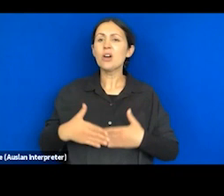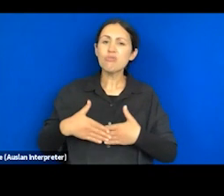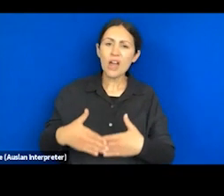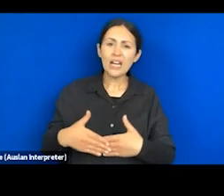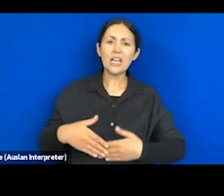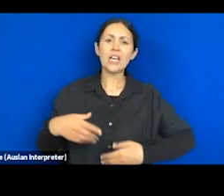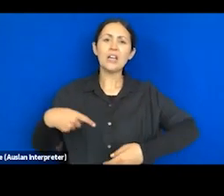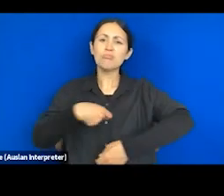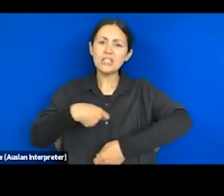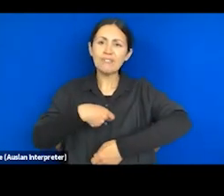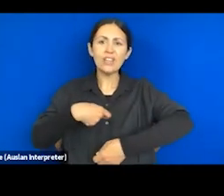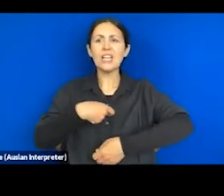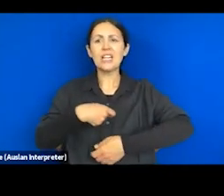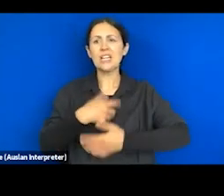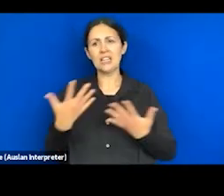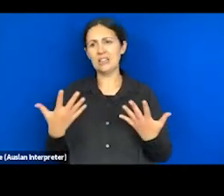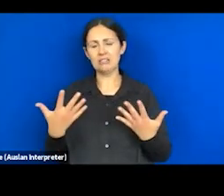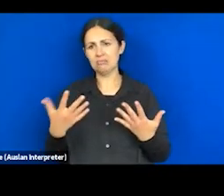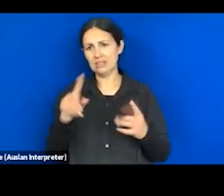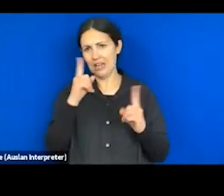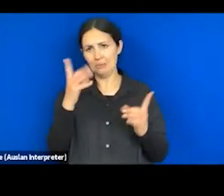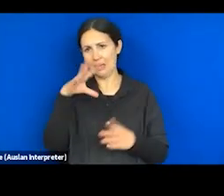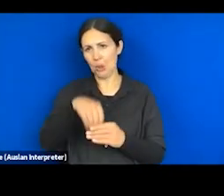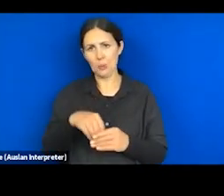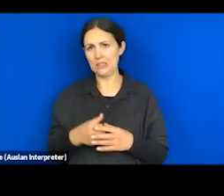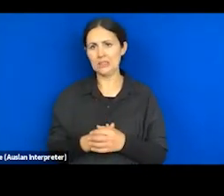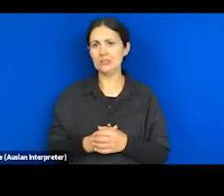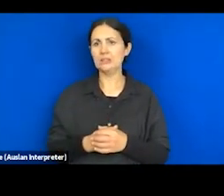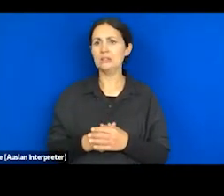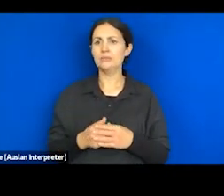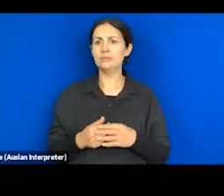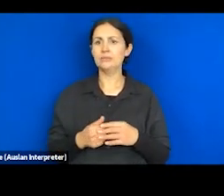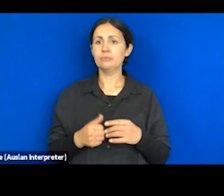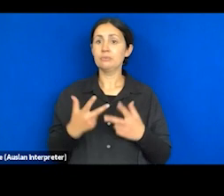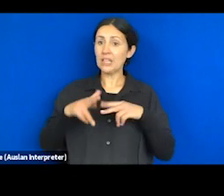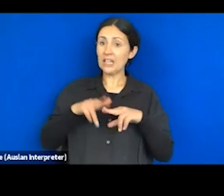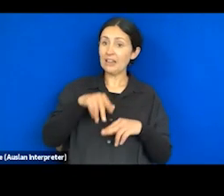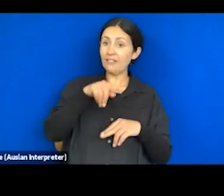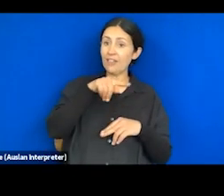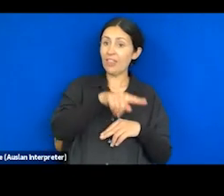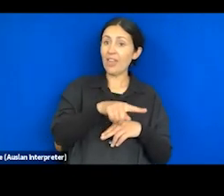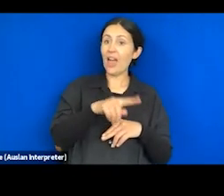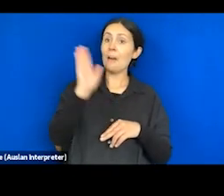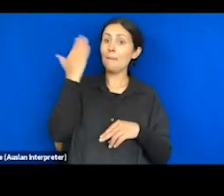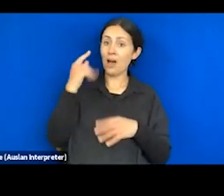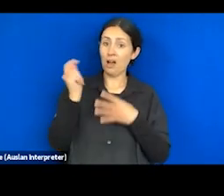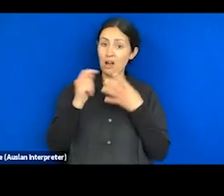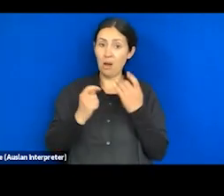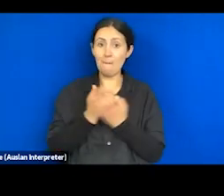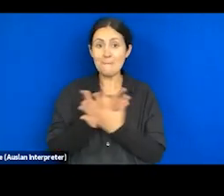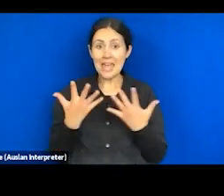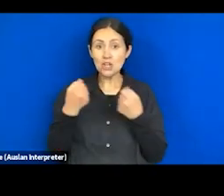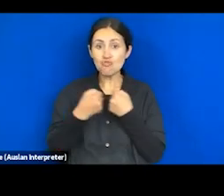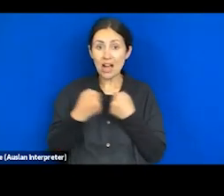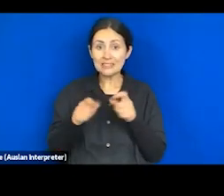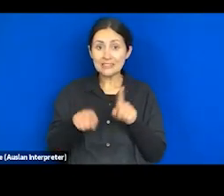willing to avoid becoming pregnant, and also people who have expected withdrawal from other drugs, excluding tobacco